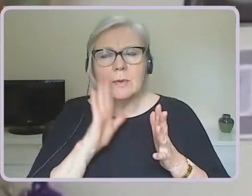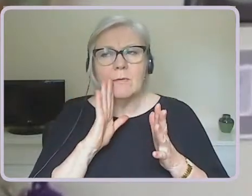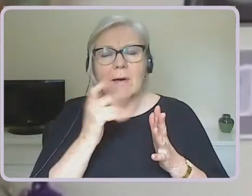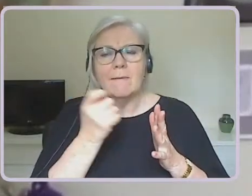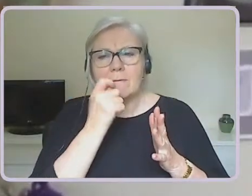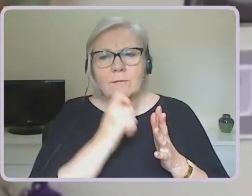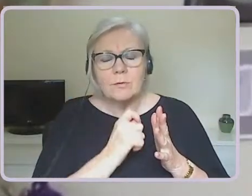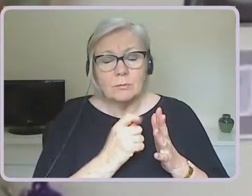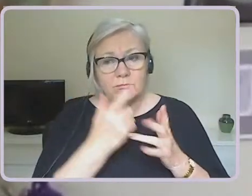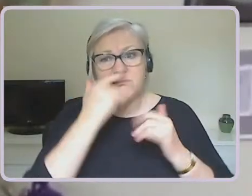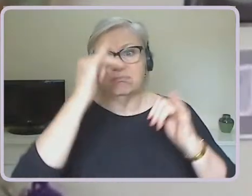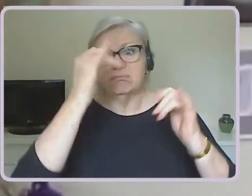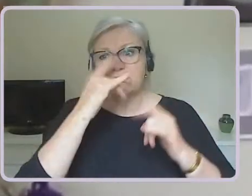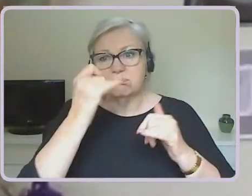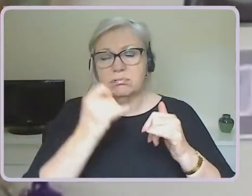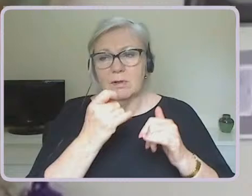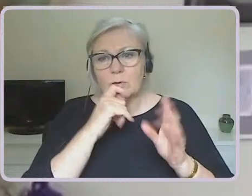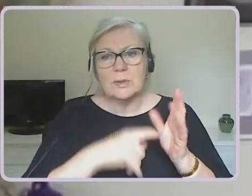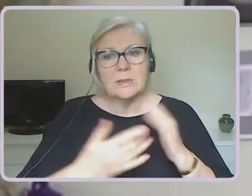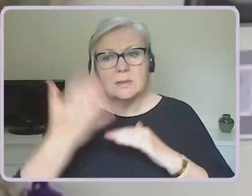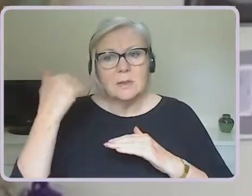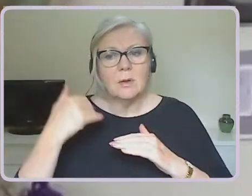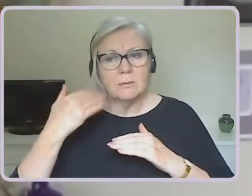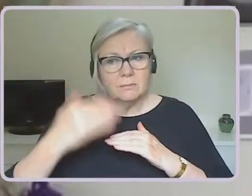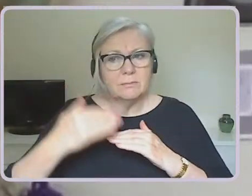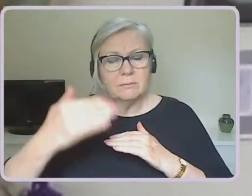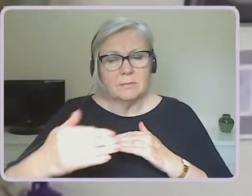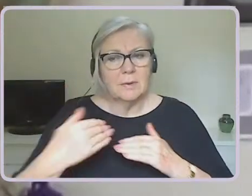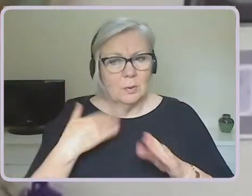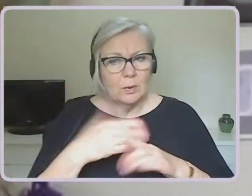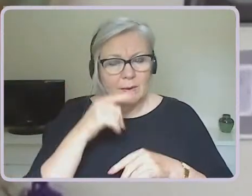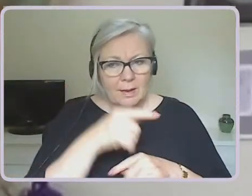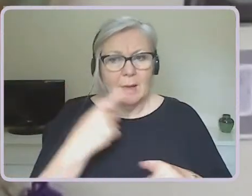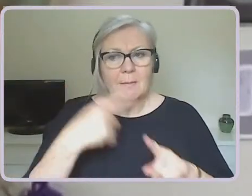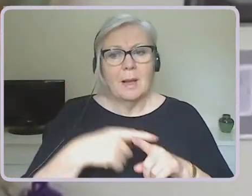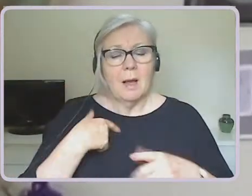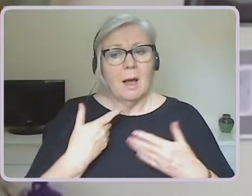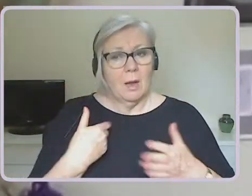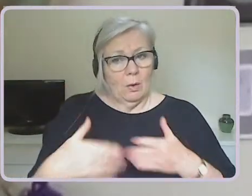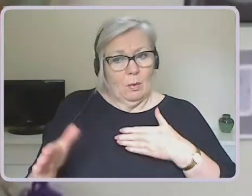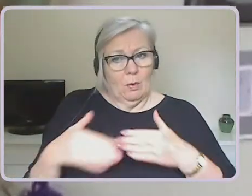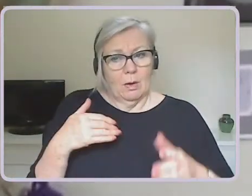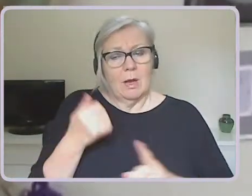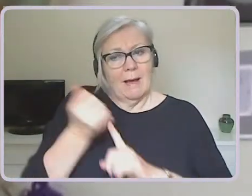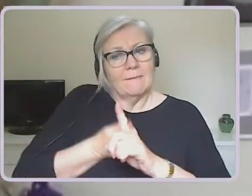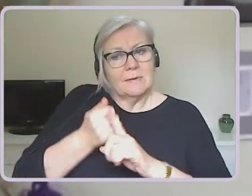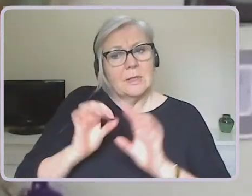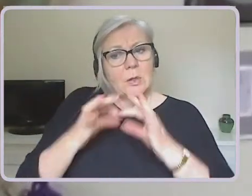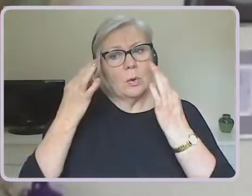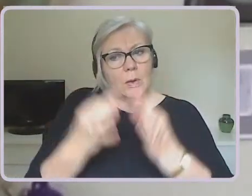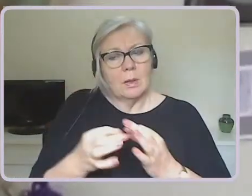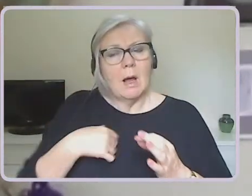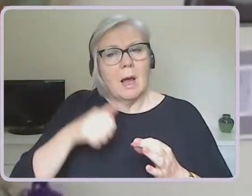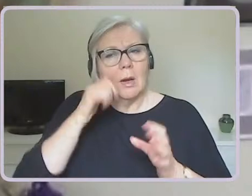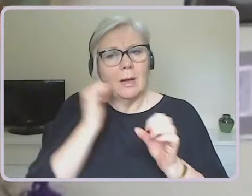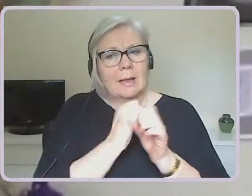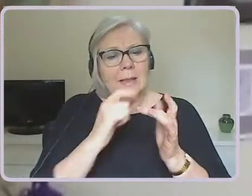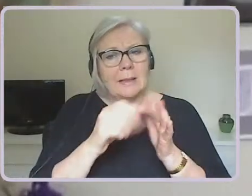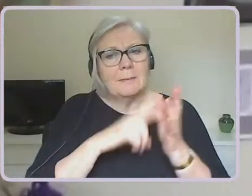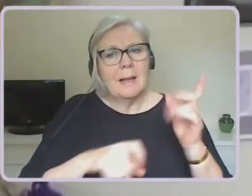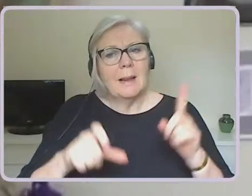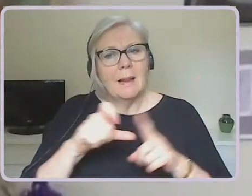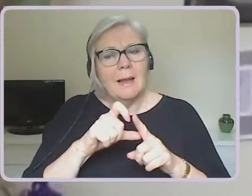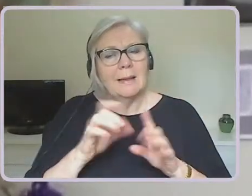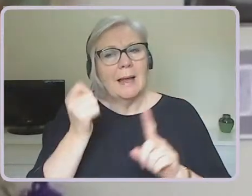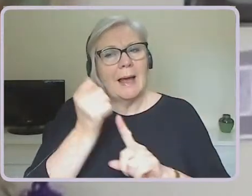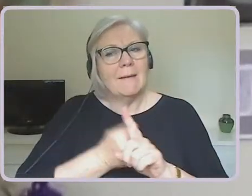the years. And I have also run an advocacy organisation, so I know Gippsland Advocacy well through that, and for